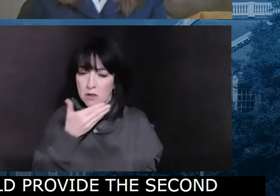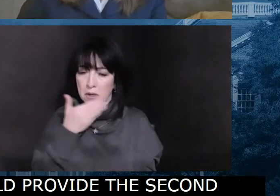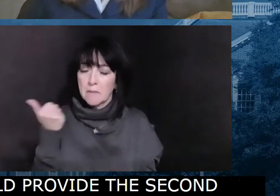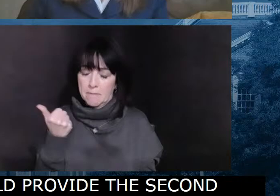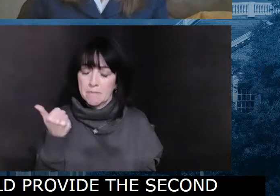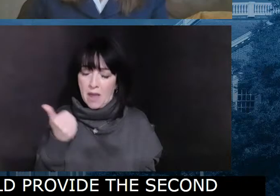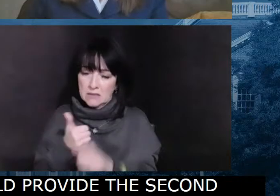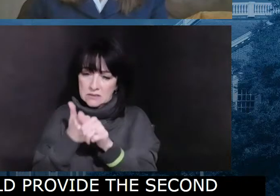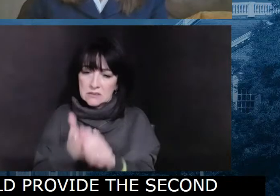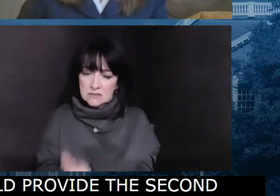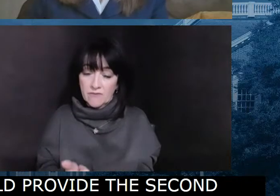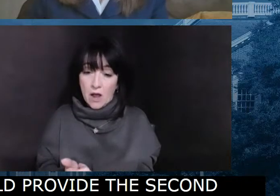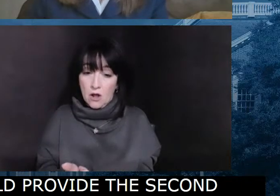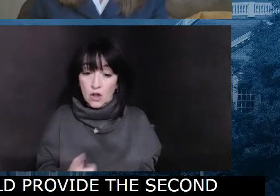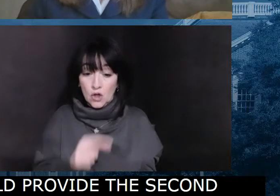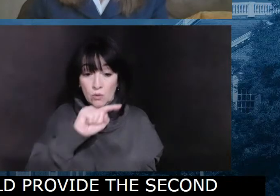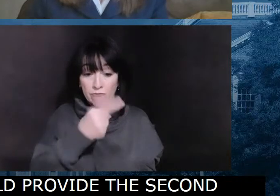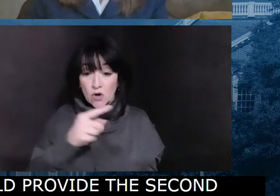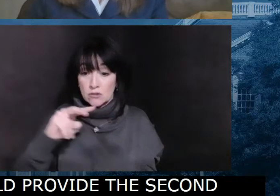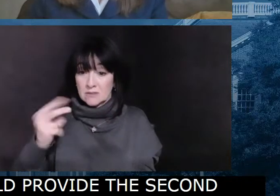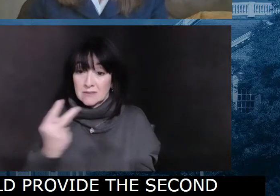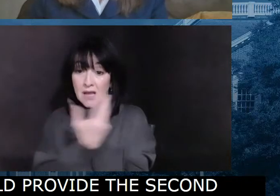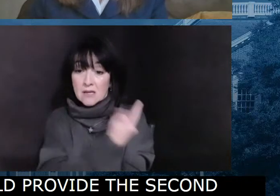first dose.